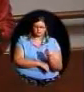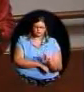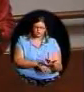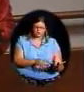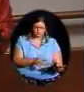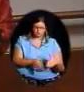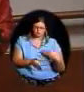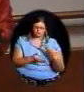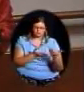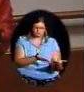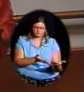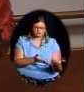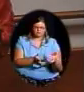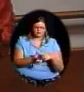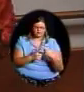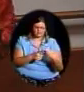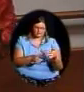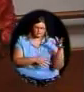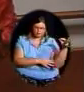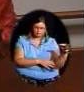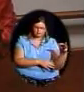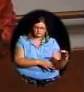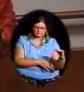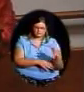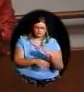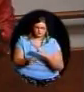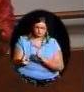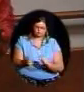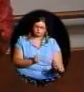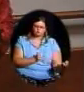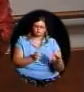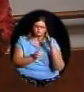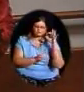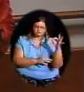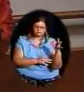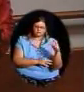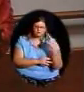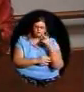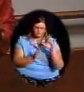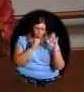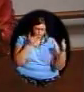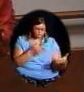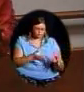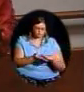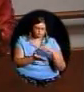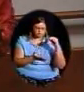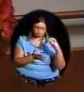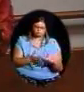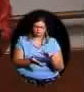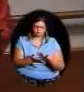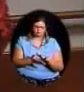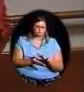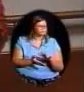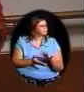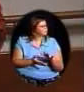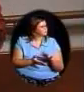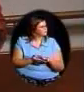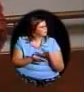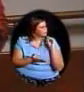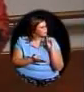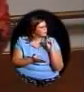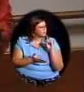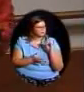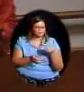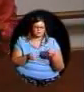And then a presentation on strategic planning for continuous improvement with a focus on student learning tonight, with an